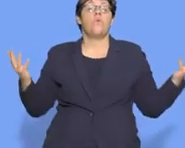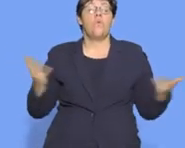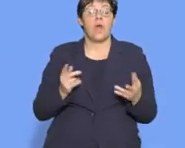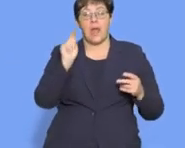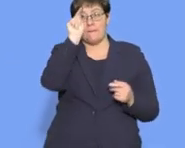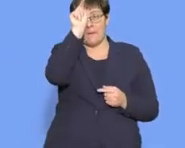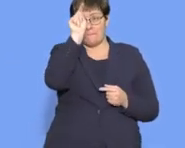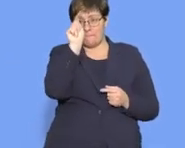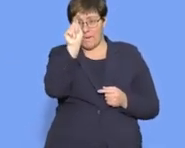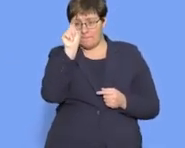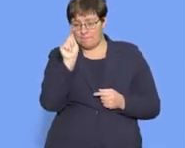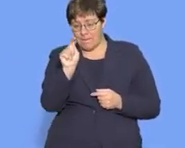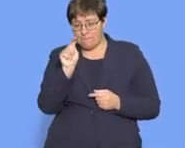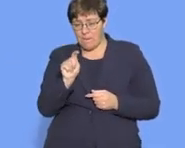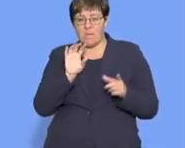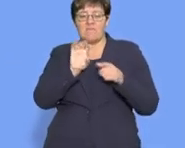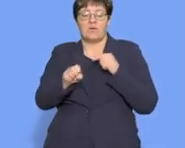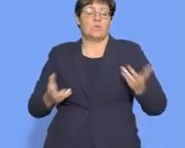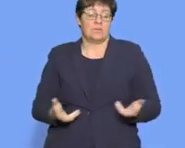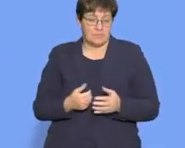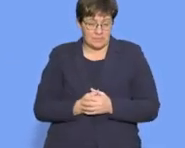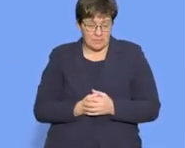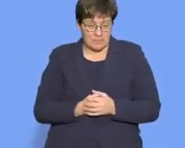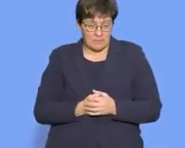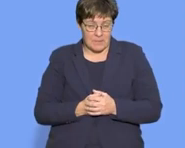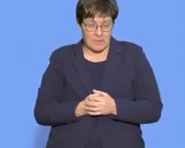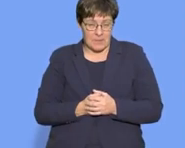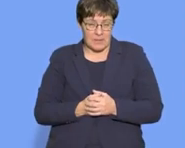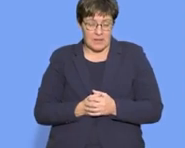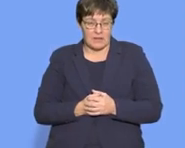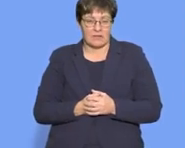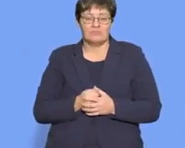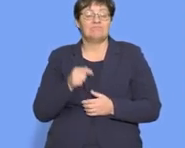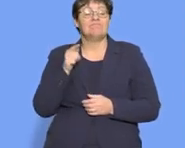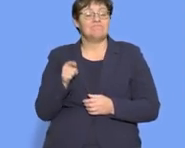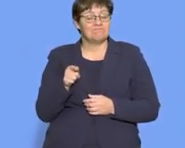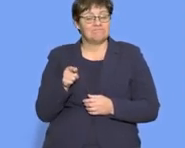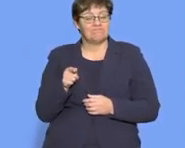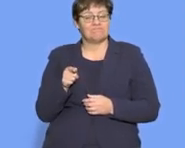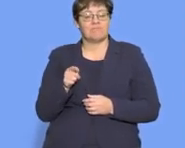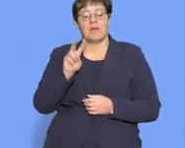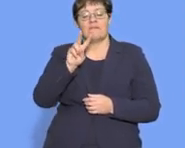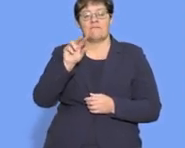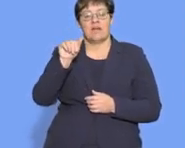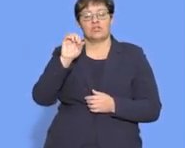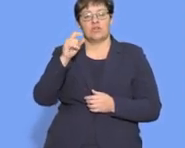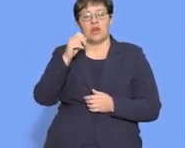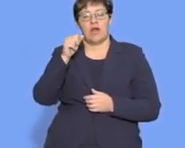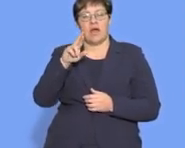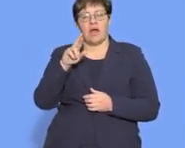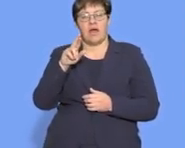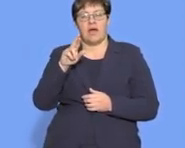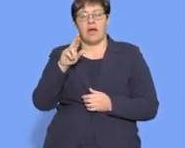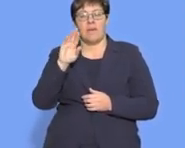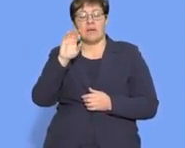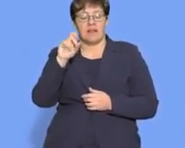the different types of cells are found. And something like that is one of the vascular bundles of